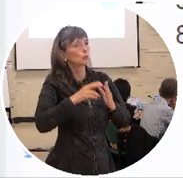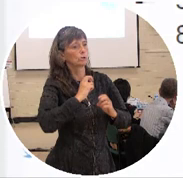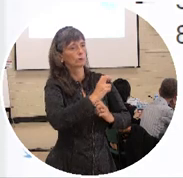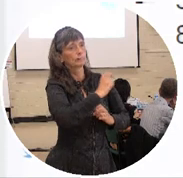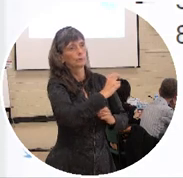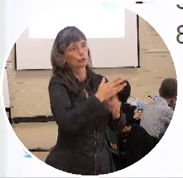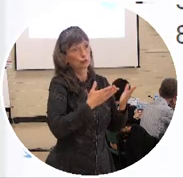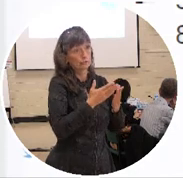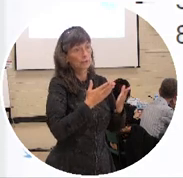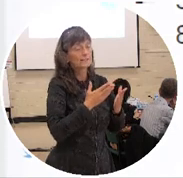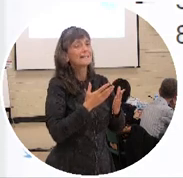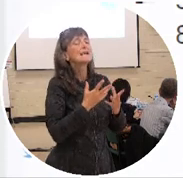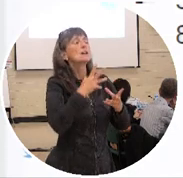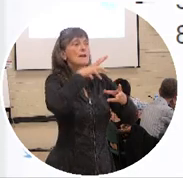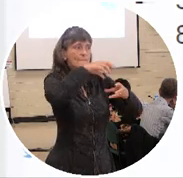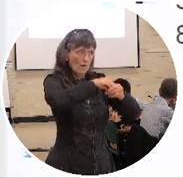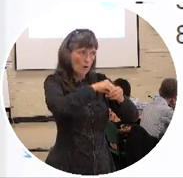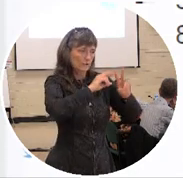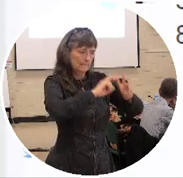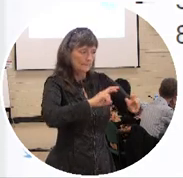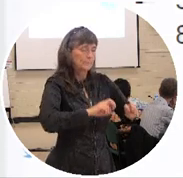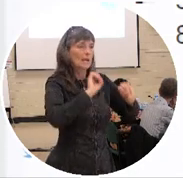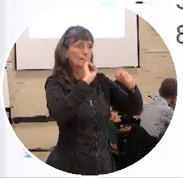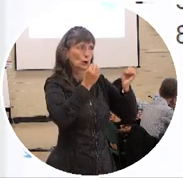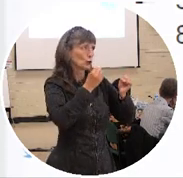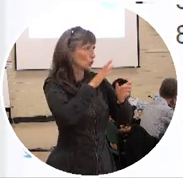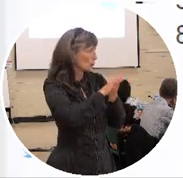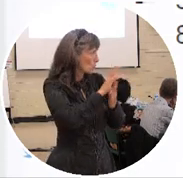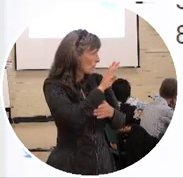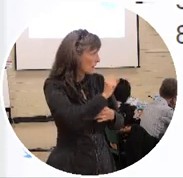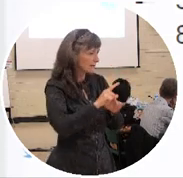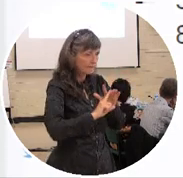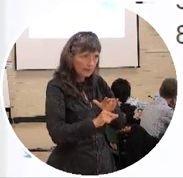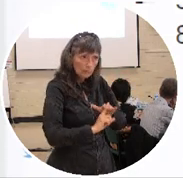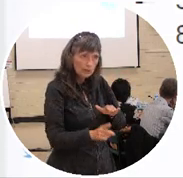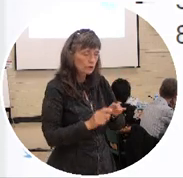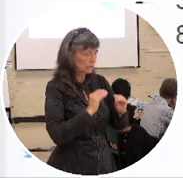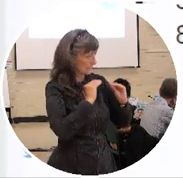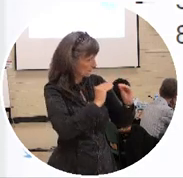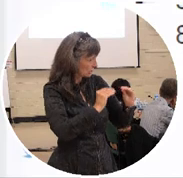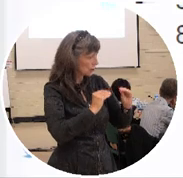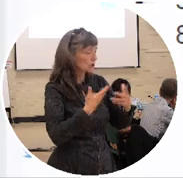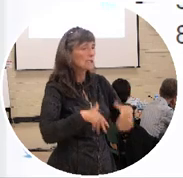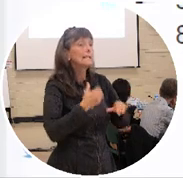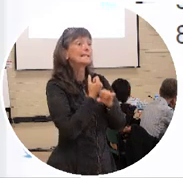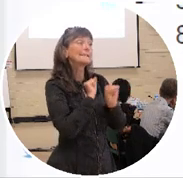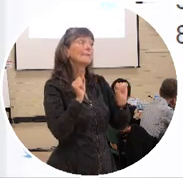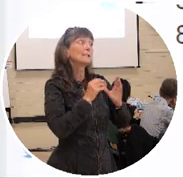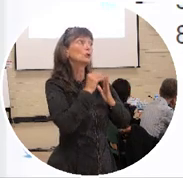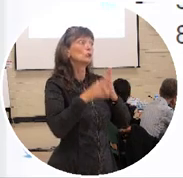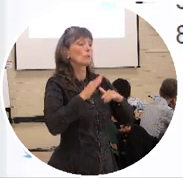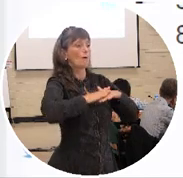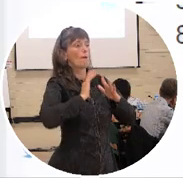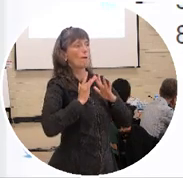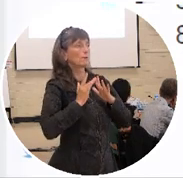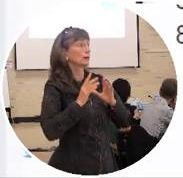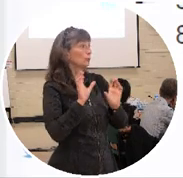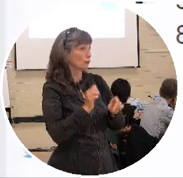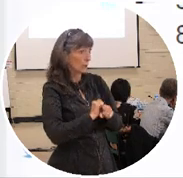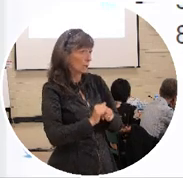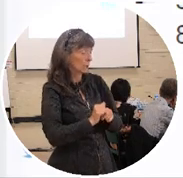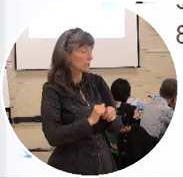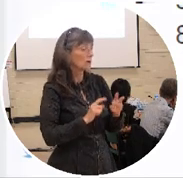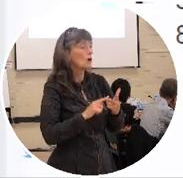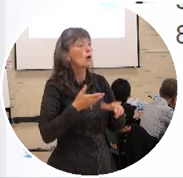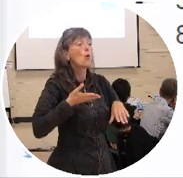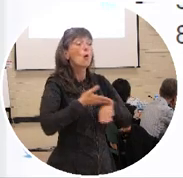have participated or conducted emergency school bus evacuations. We did the Safe Pupil online training. Over